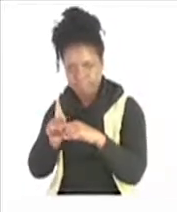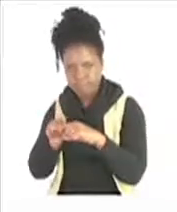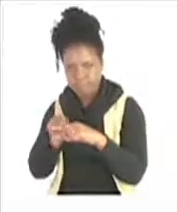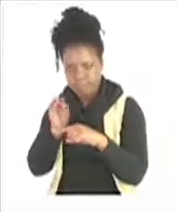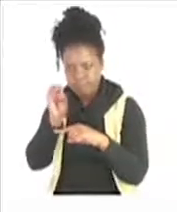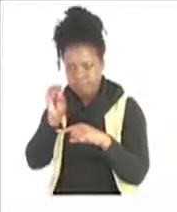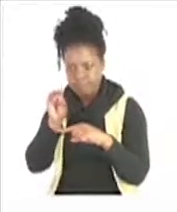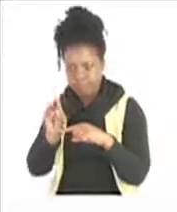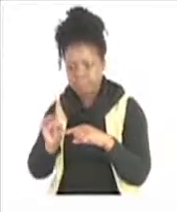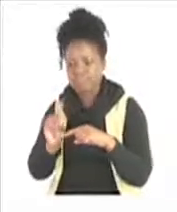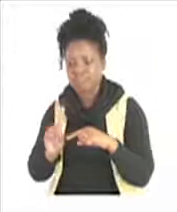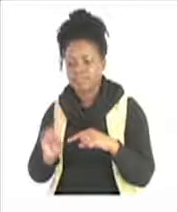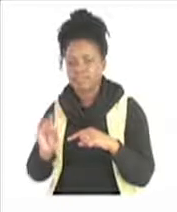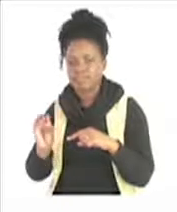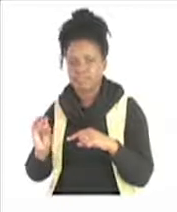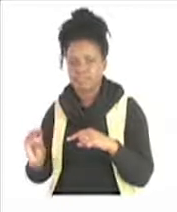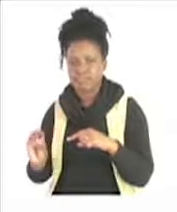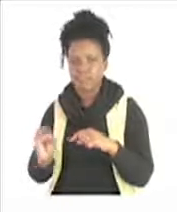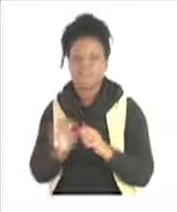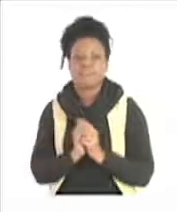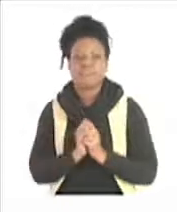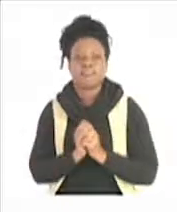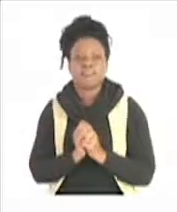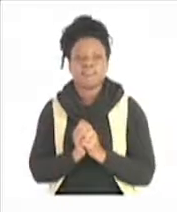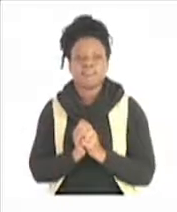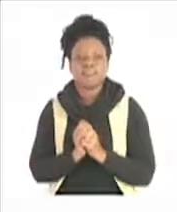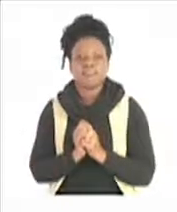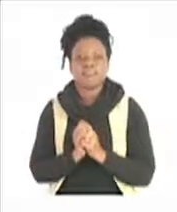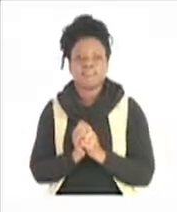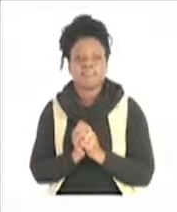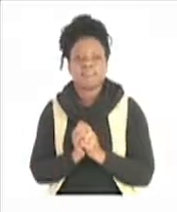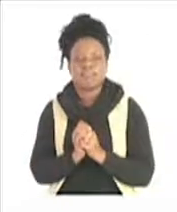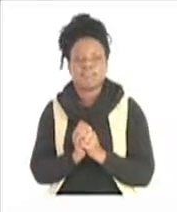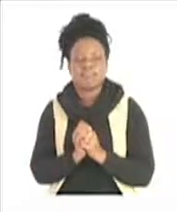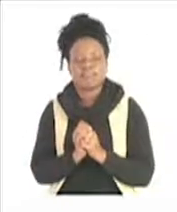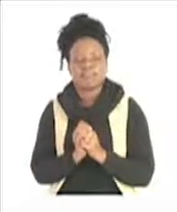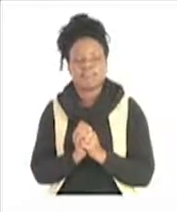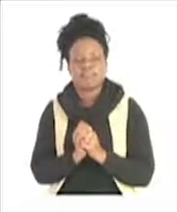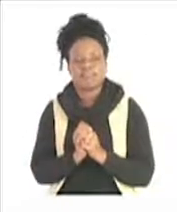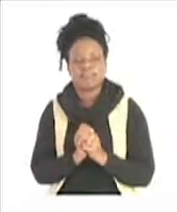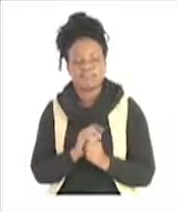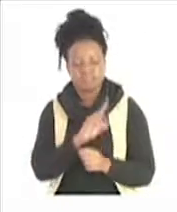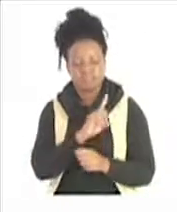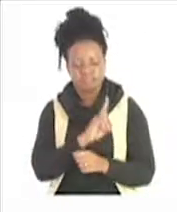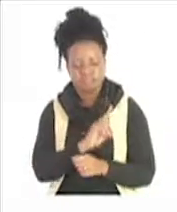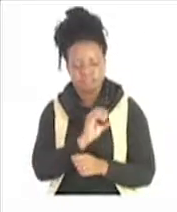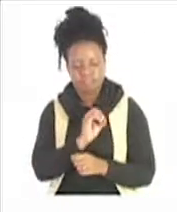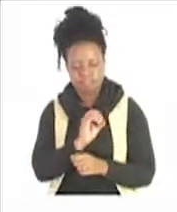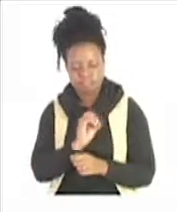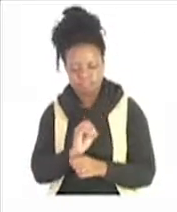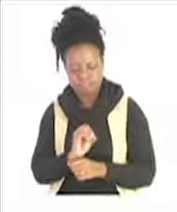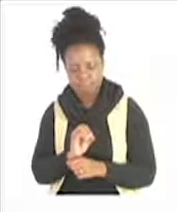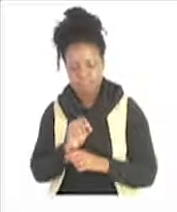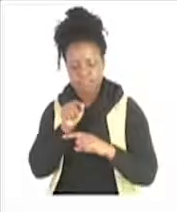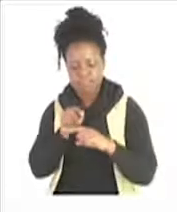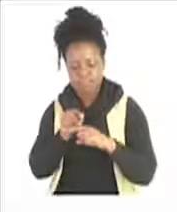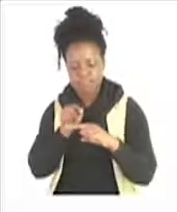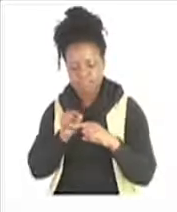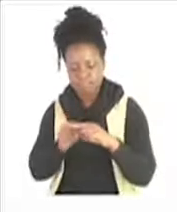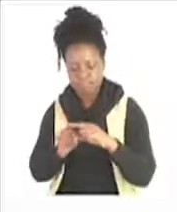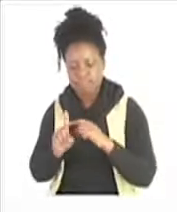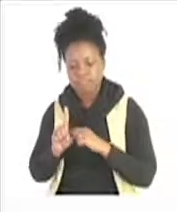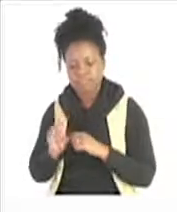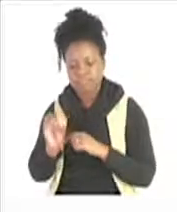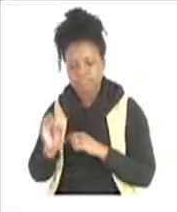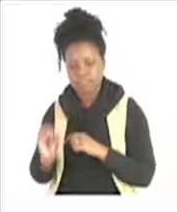divided by 10. Now we do the division part and we say 100 divided by